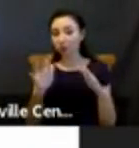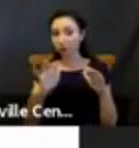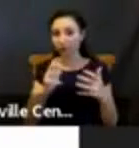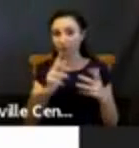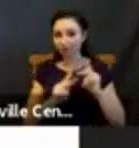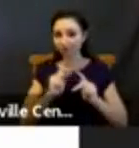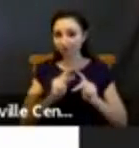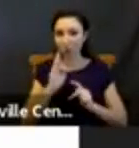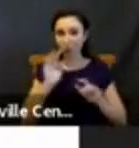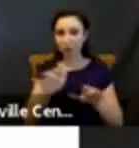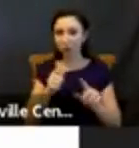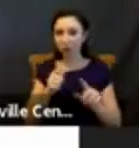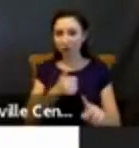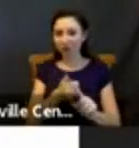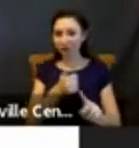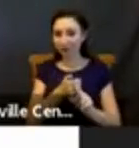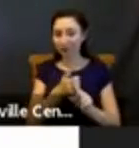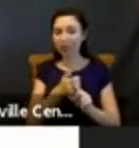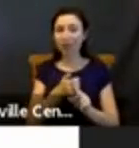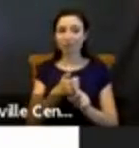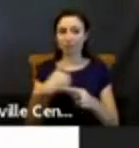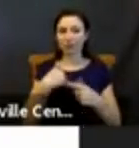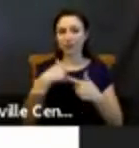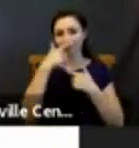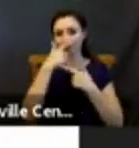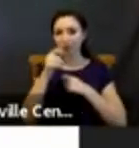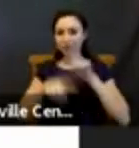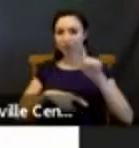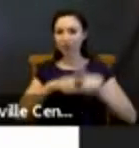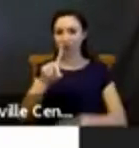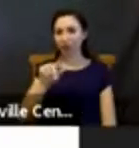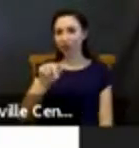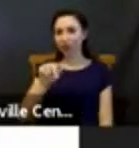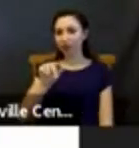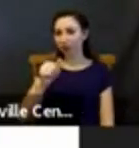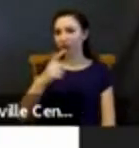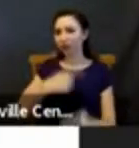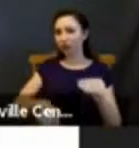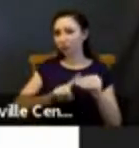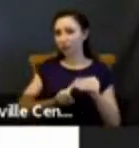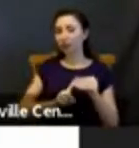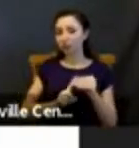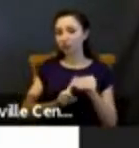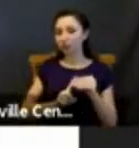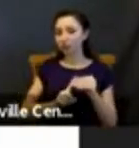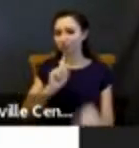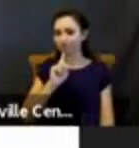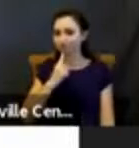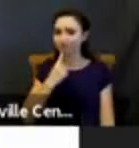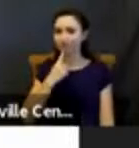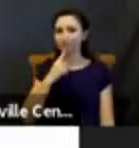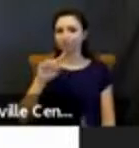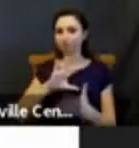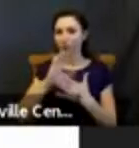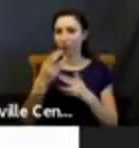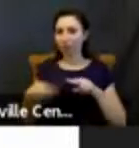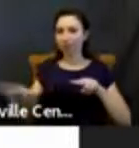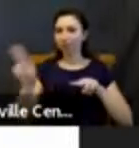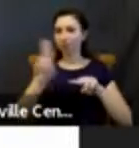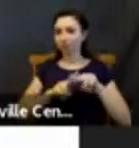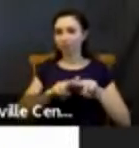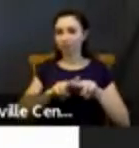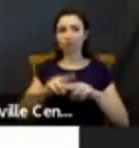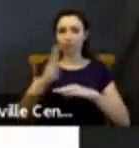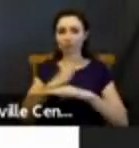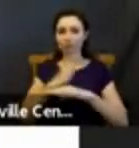completely on its own. And we had some very interesting survey data about that. There's a significant amount of the population that wants